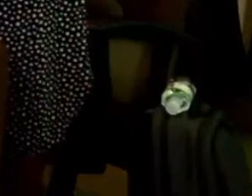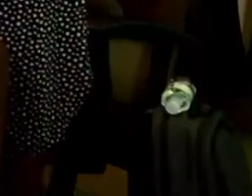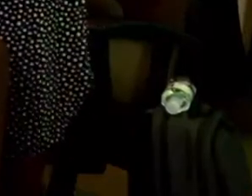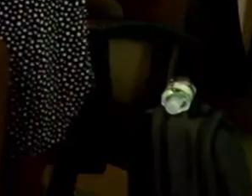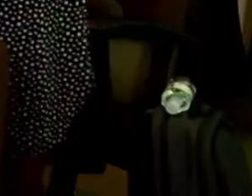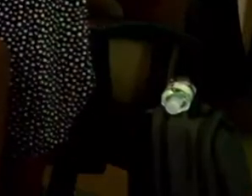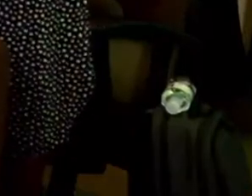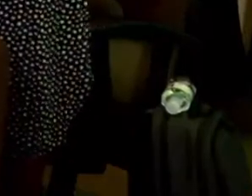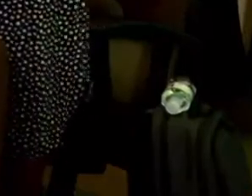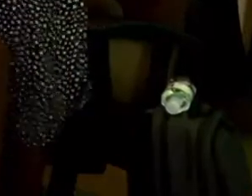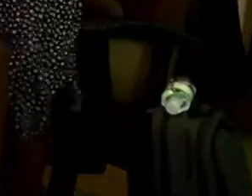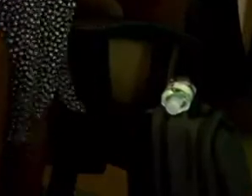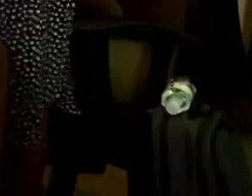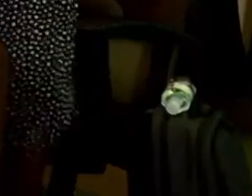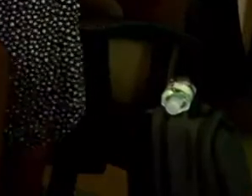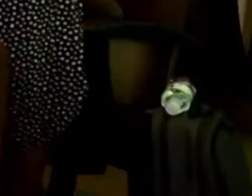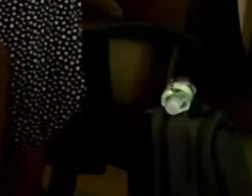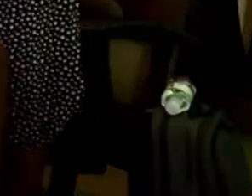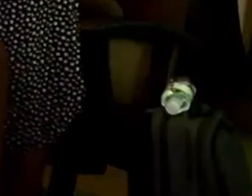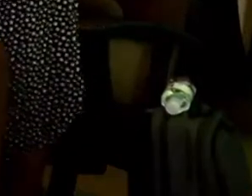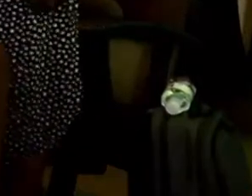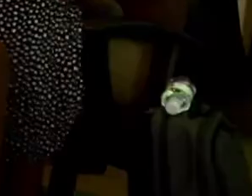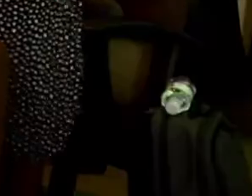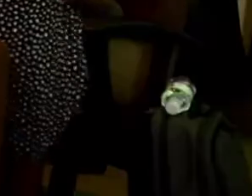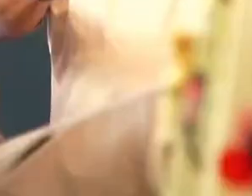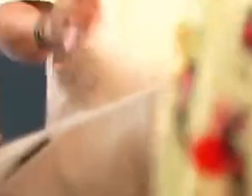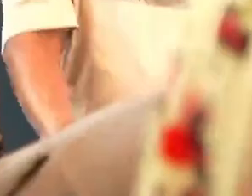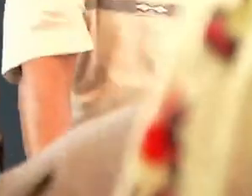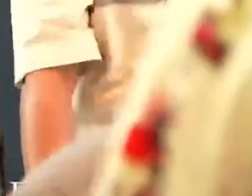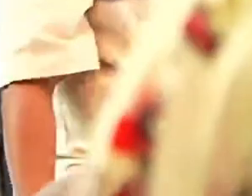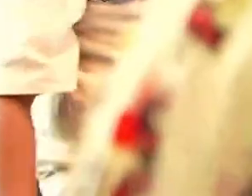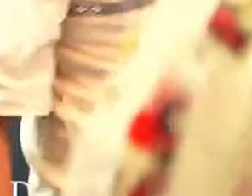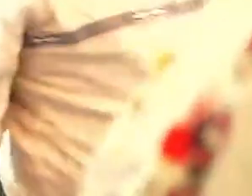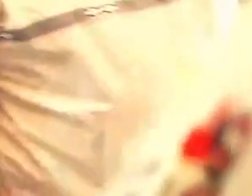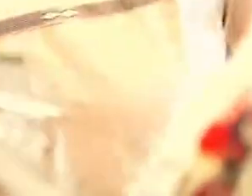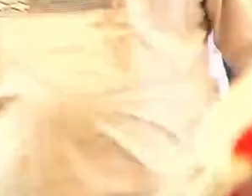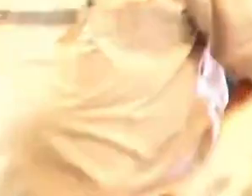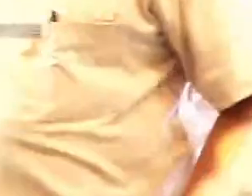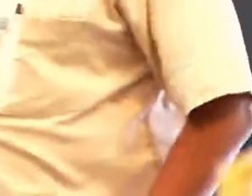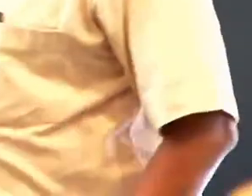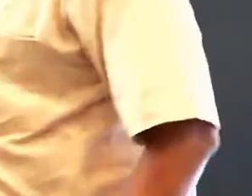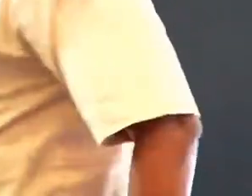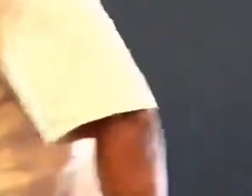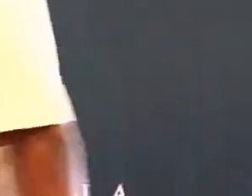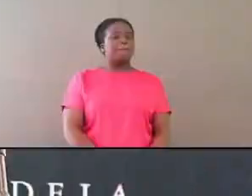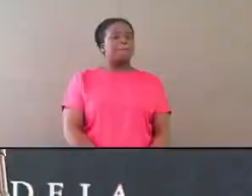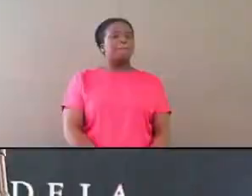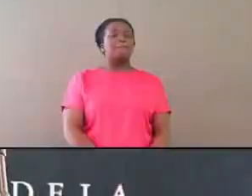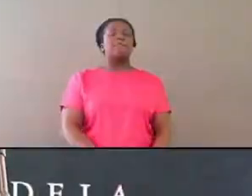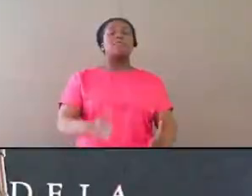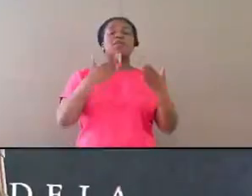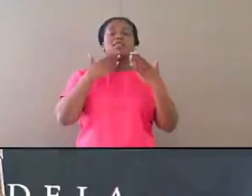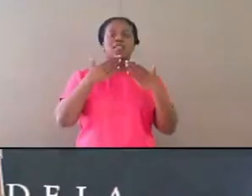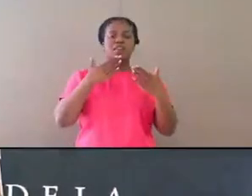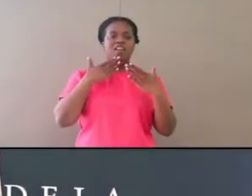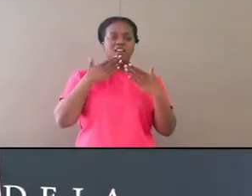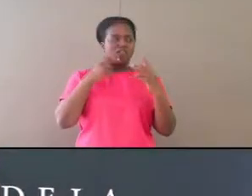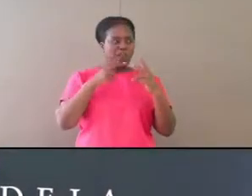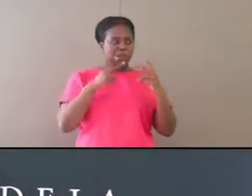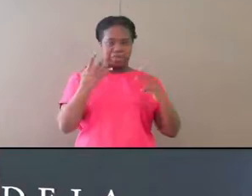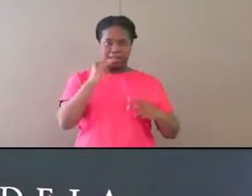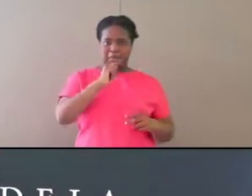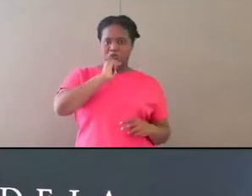Hold the mic. must put it on here. I can. Thank you. Thank you very much. It's still morning, hey?